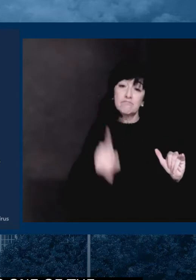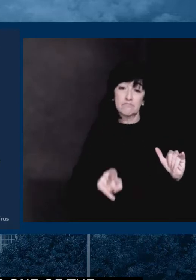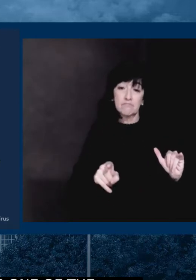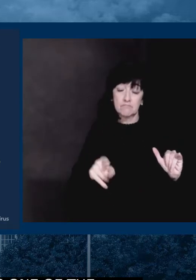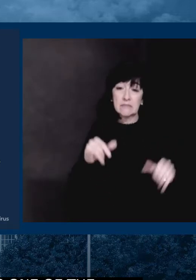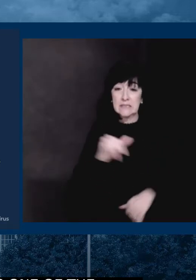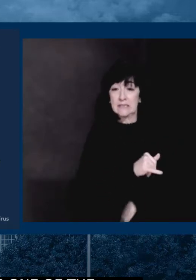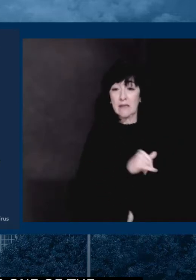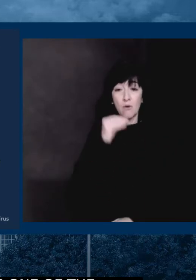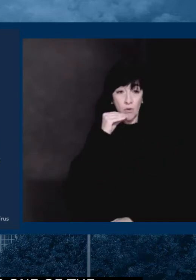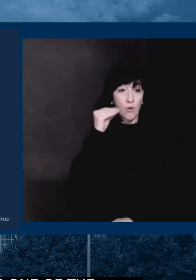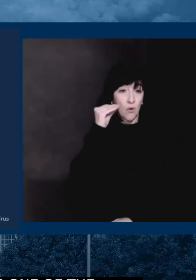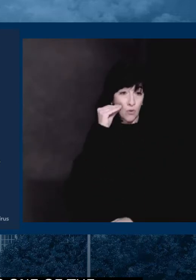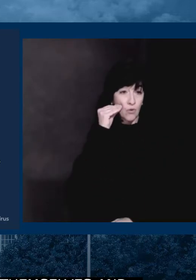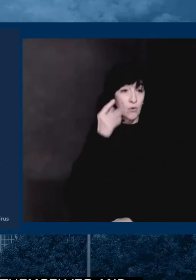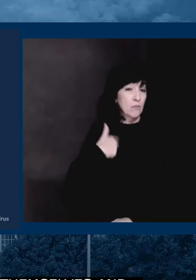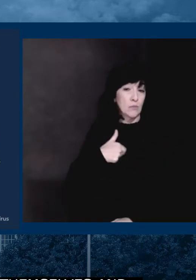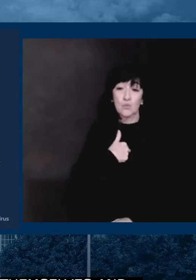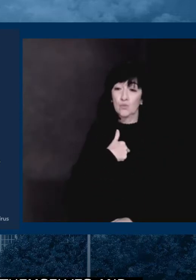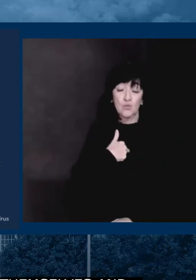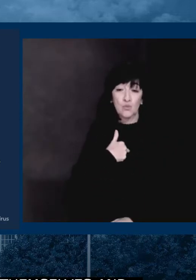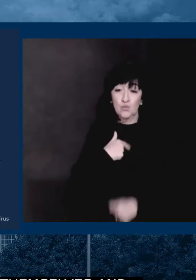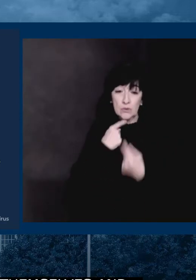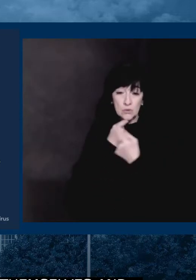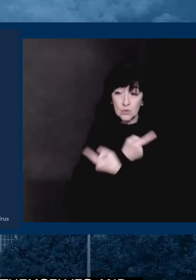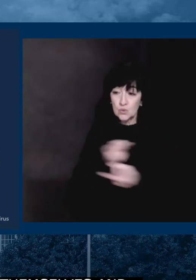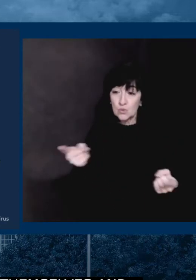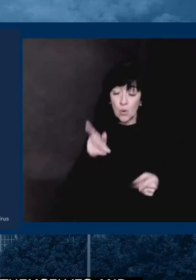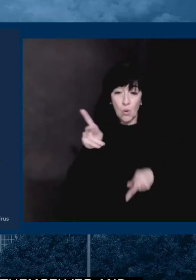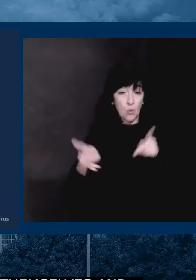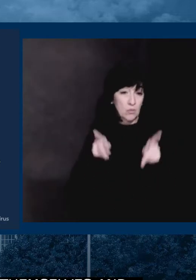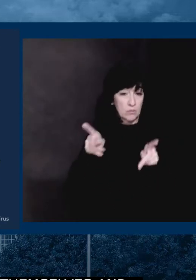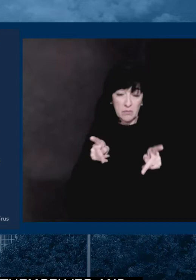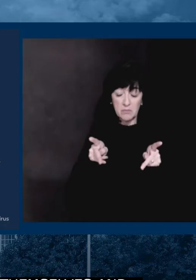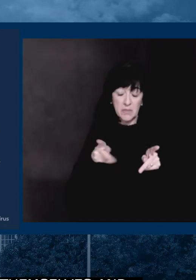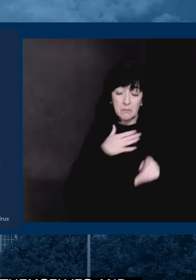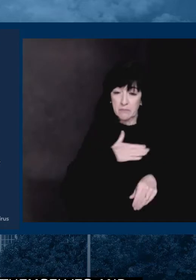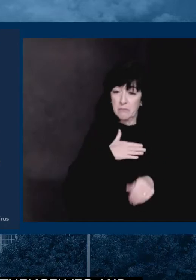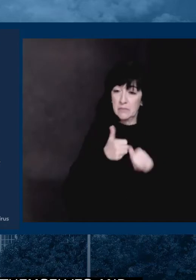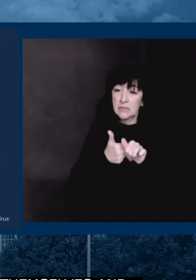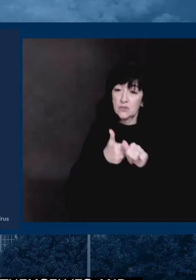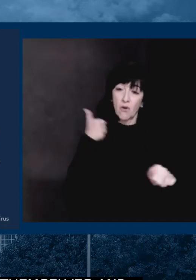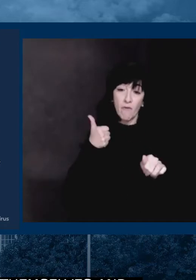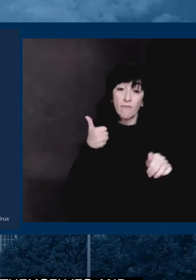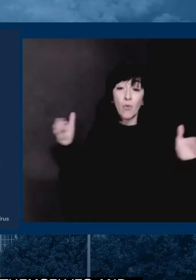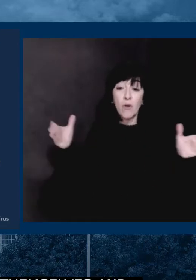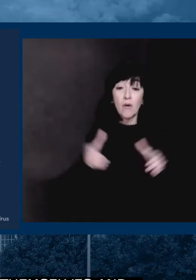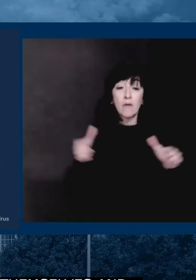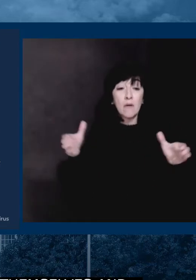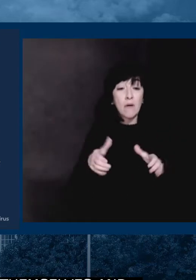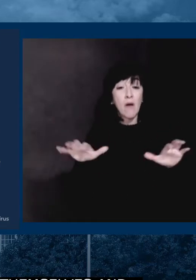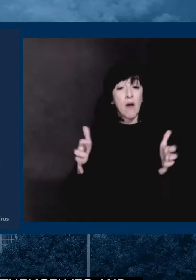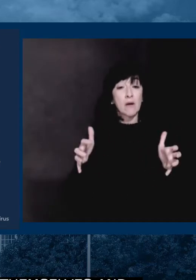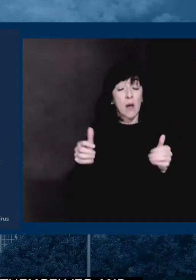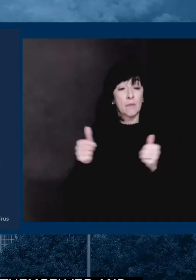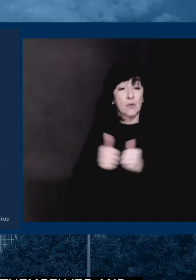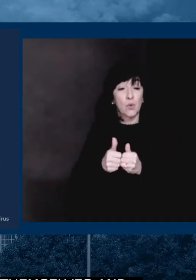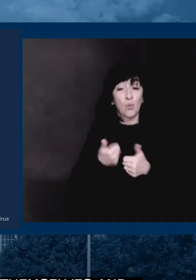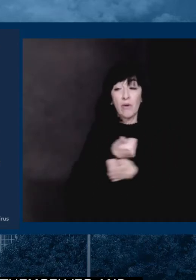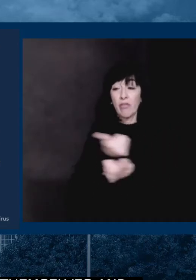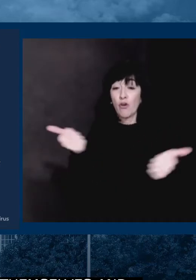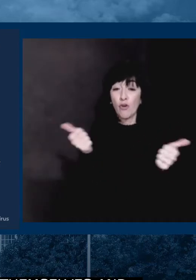to avoid gatherings indoors with anyone outside of your household. So if you have folks that are even family